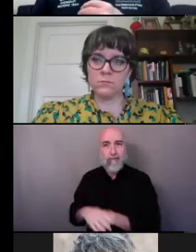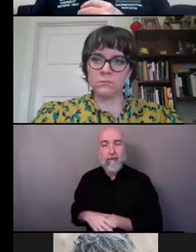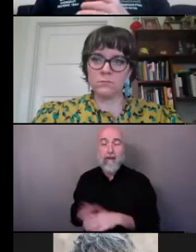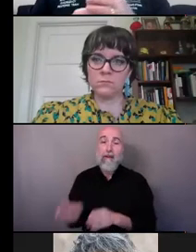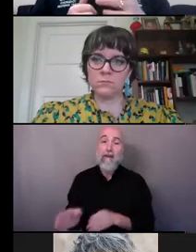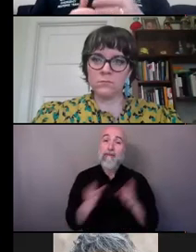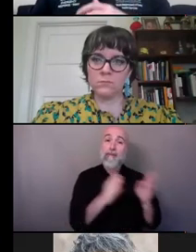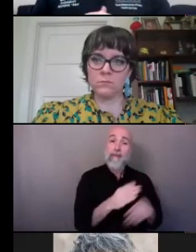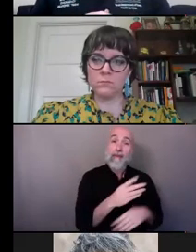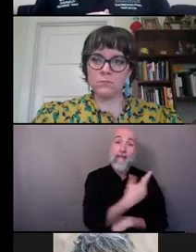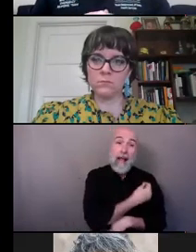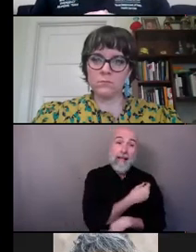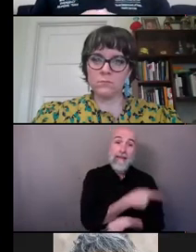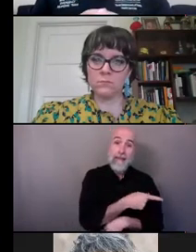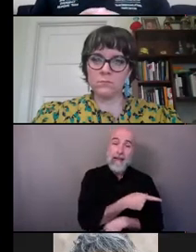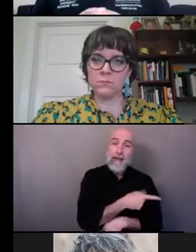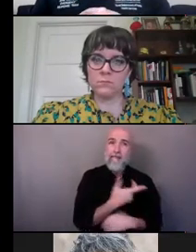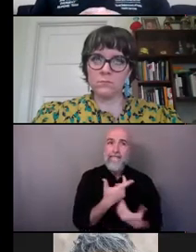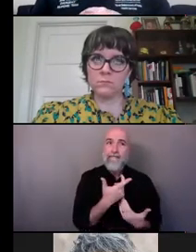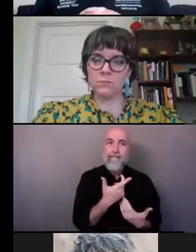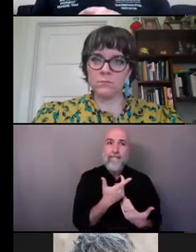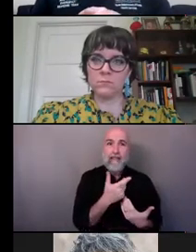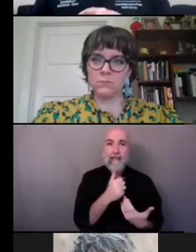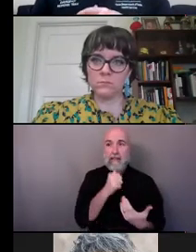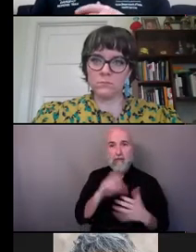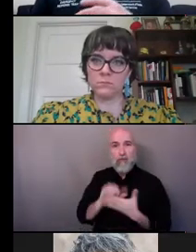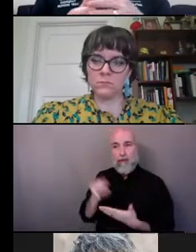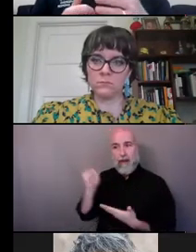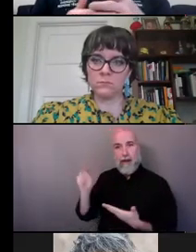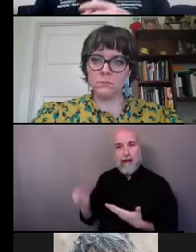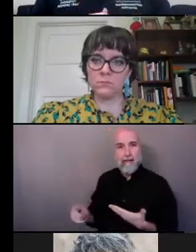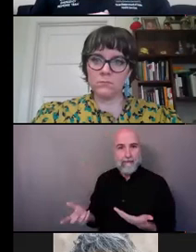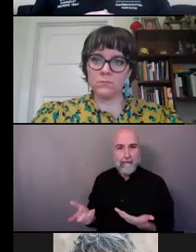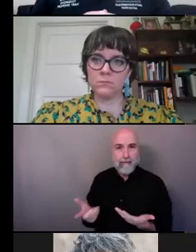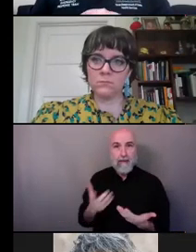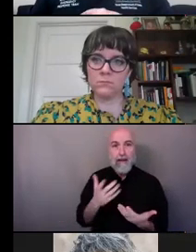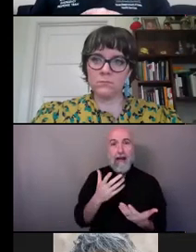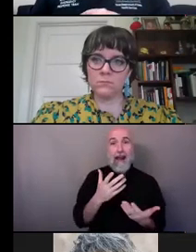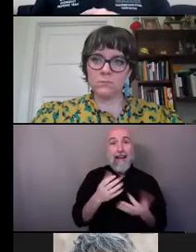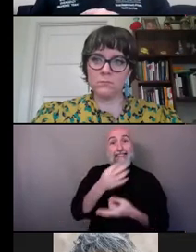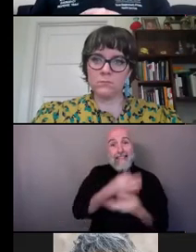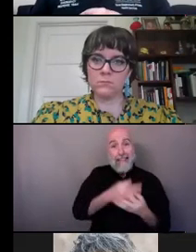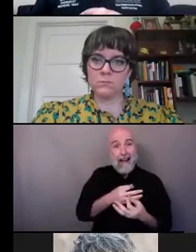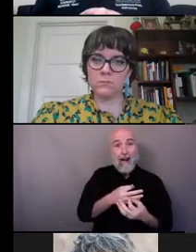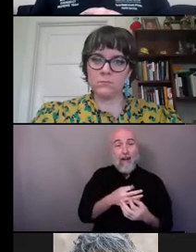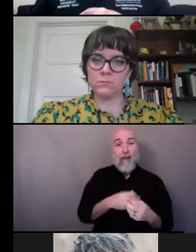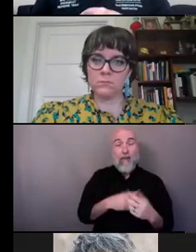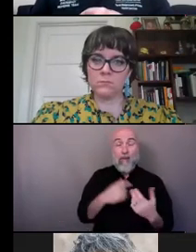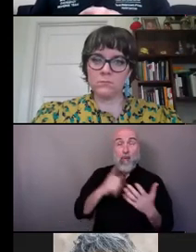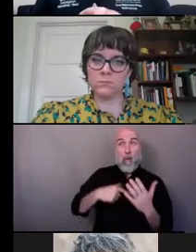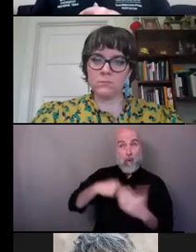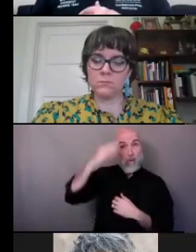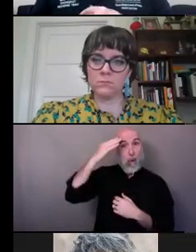vaccine doesn't do any of those things. And instead, the risk, again, that we know